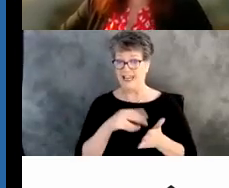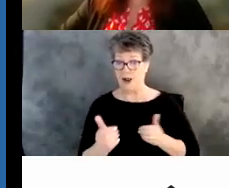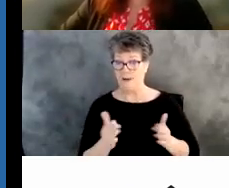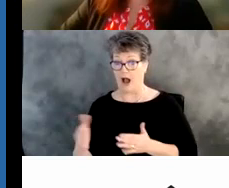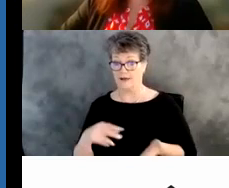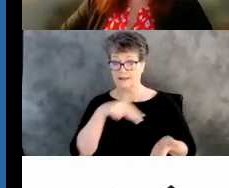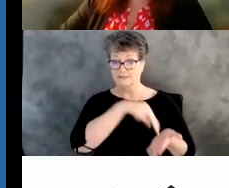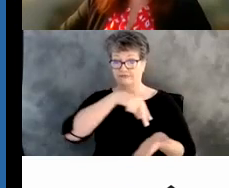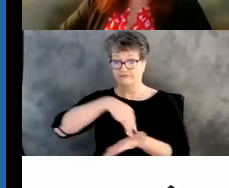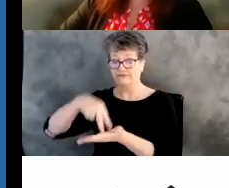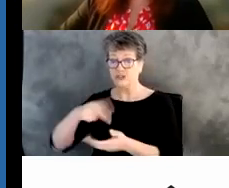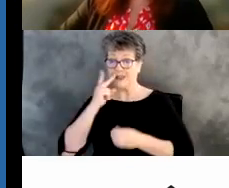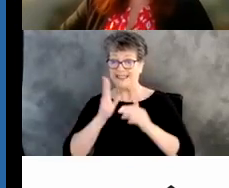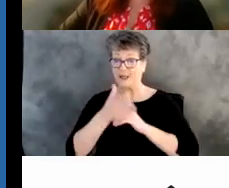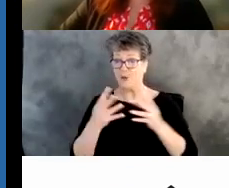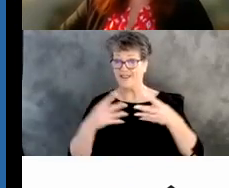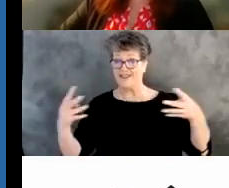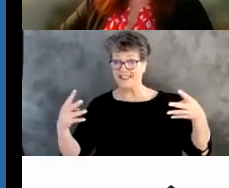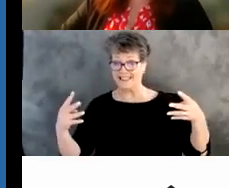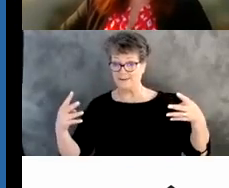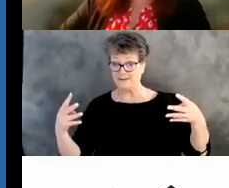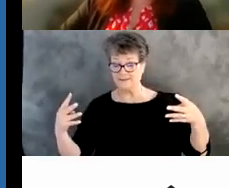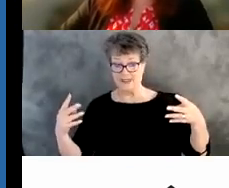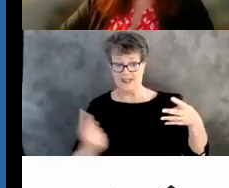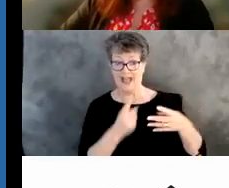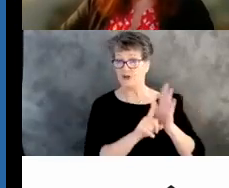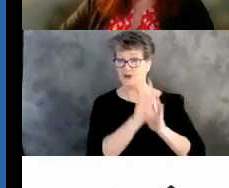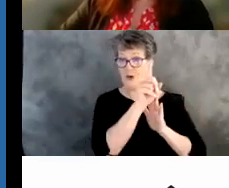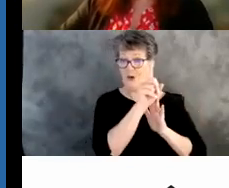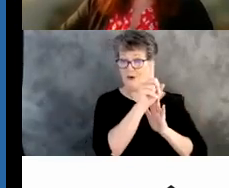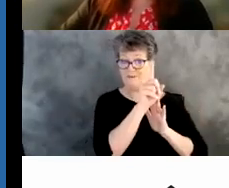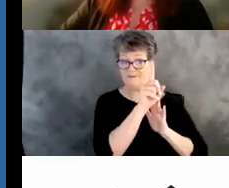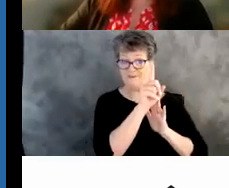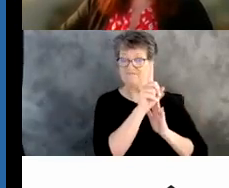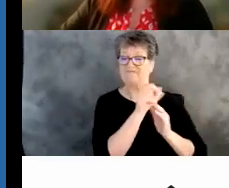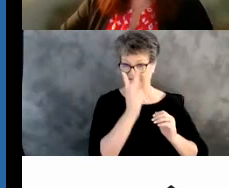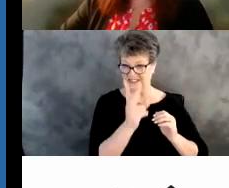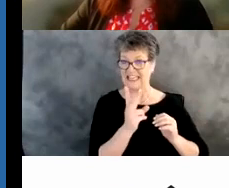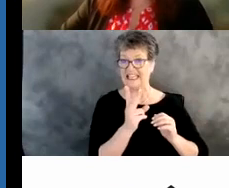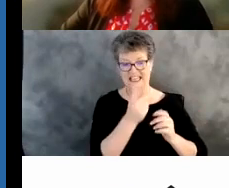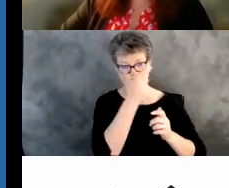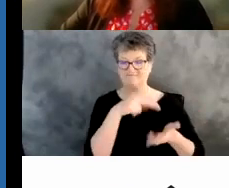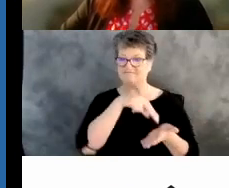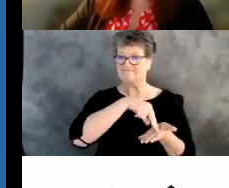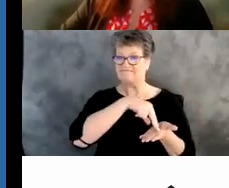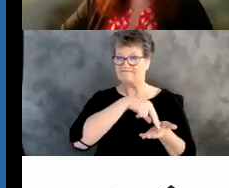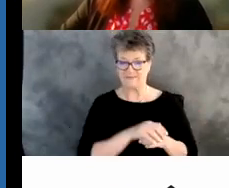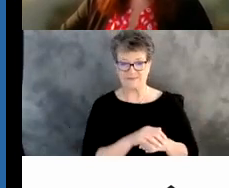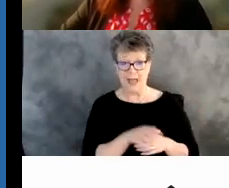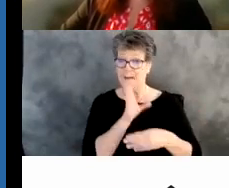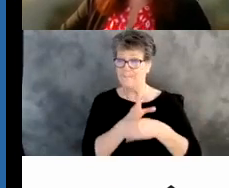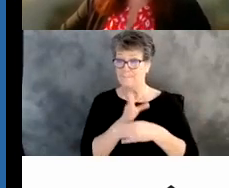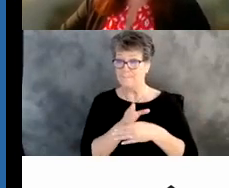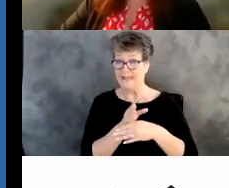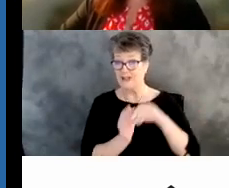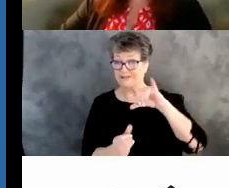so they can see over the fence. There's a tall child, and he can see over the fence by standing on the box. There's a middle-sized